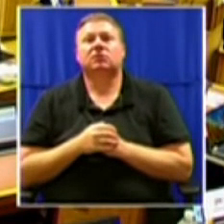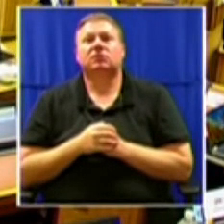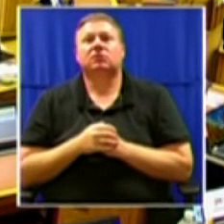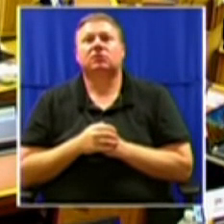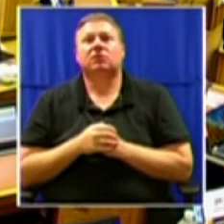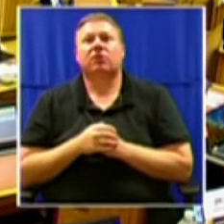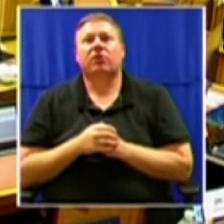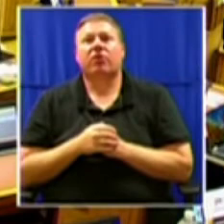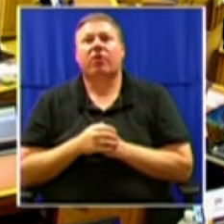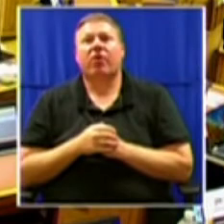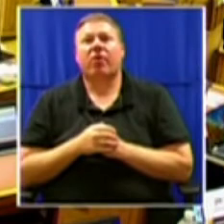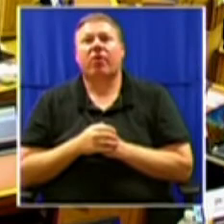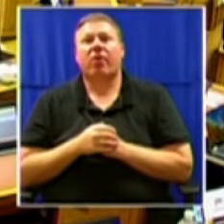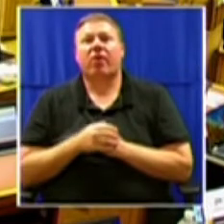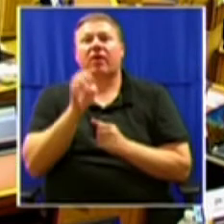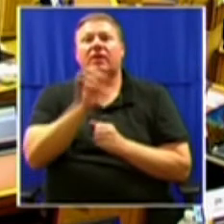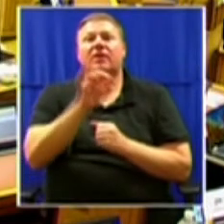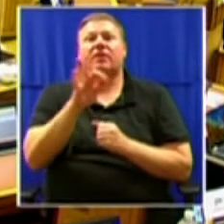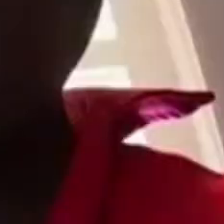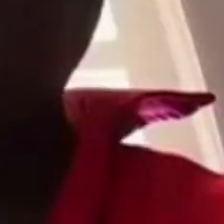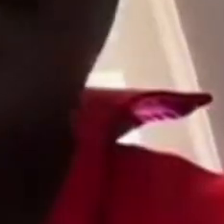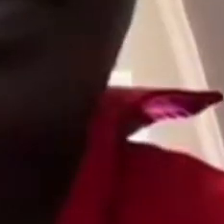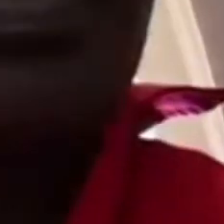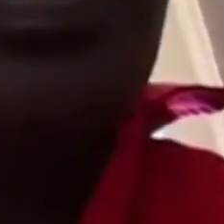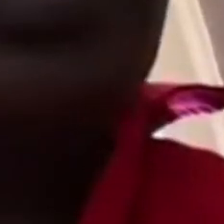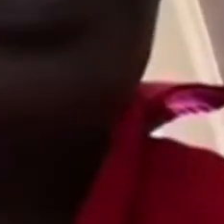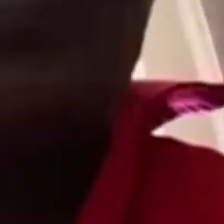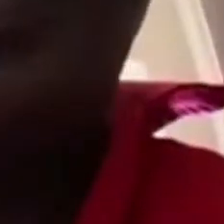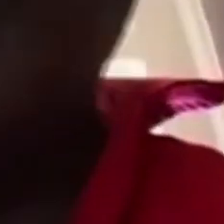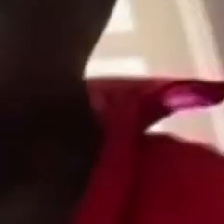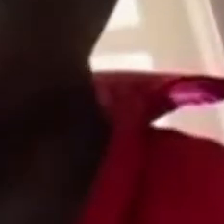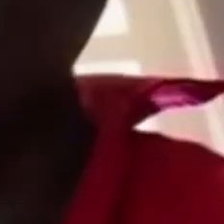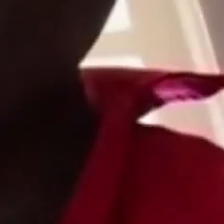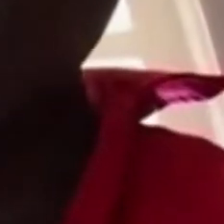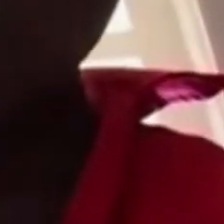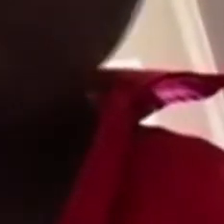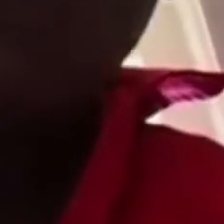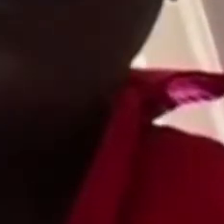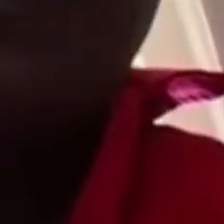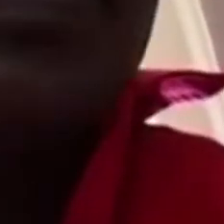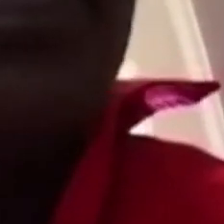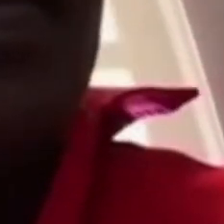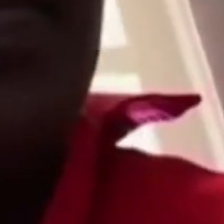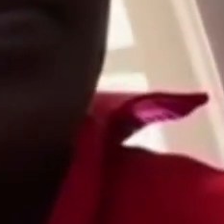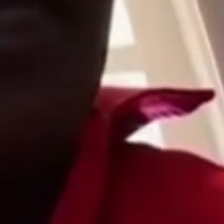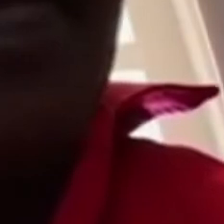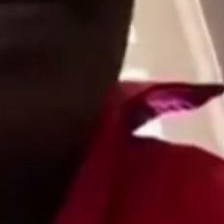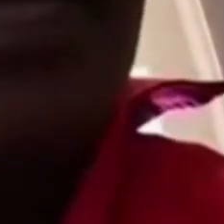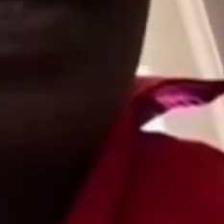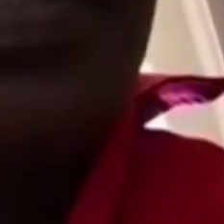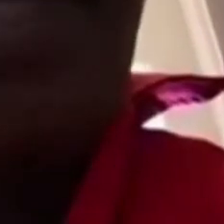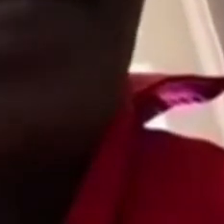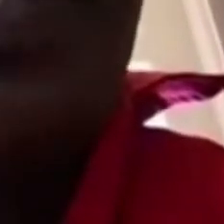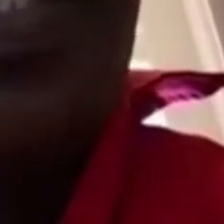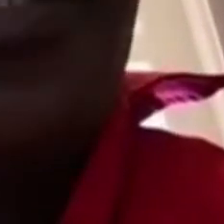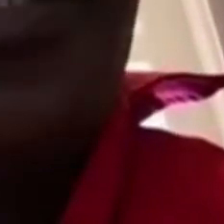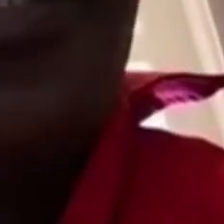The Honourable Mafanya from the EFF. Thanks, Chair. Chairperson.